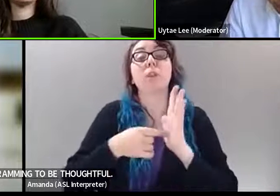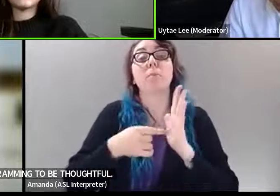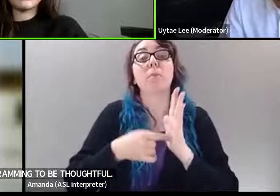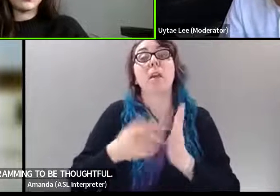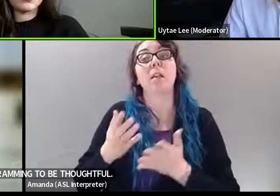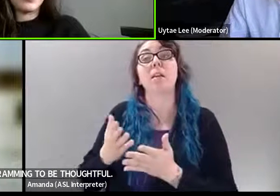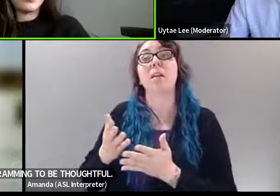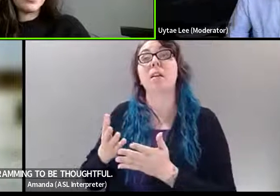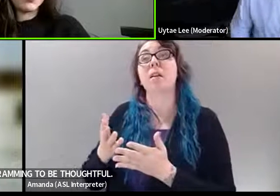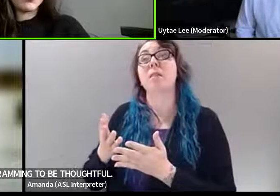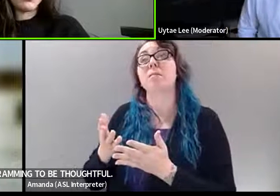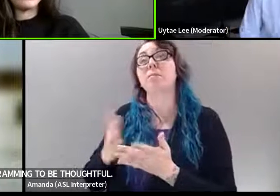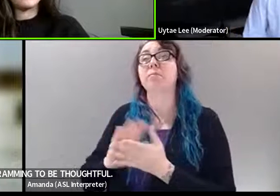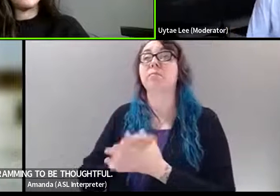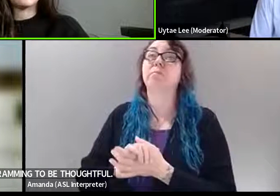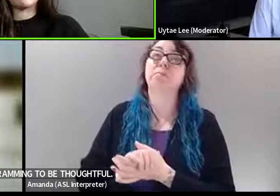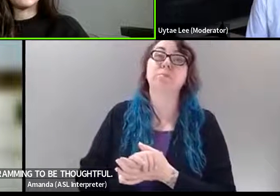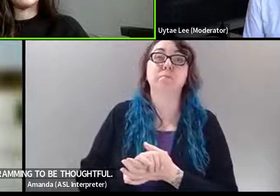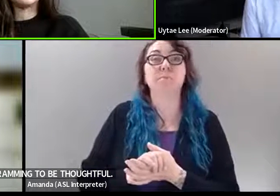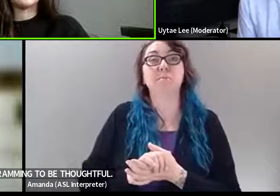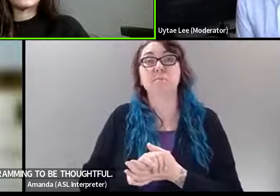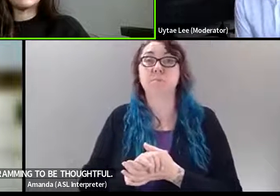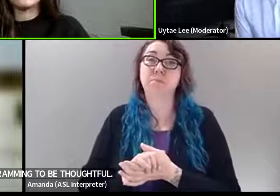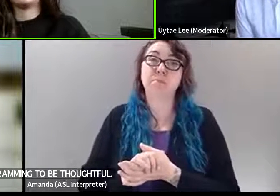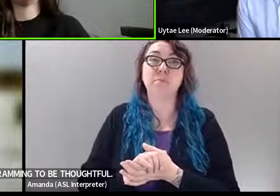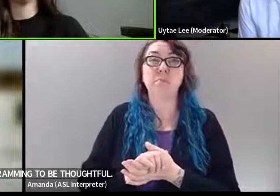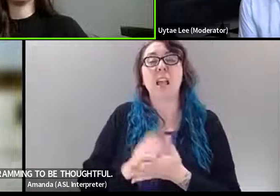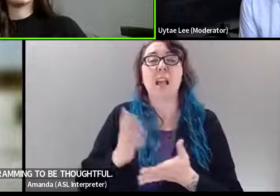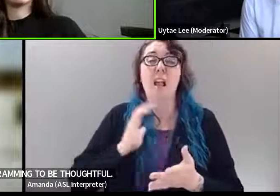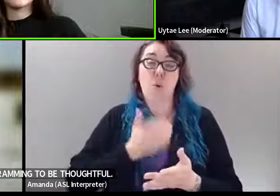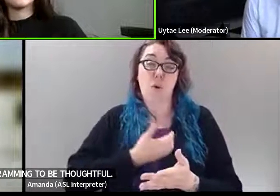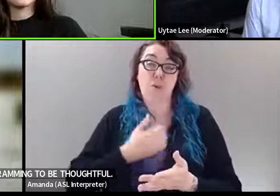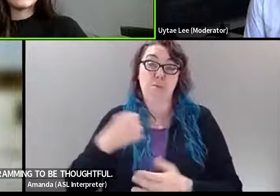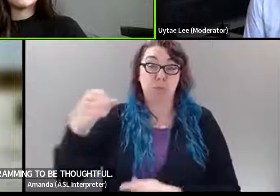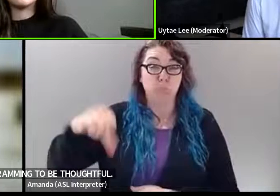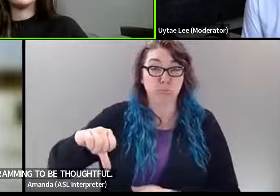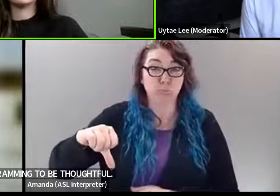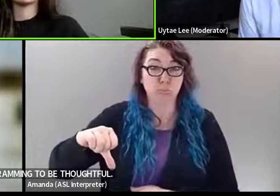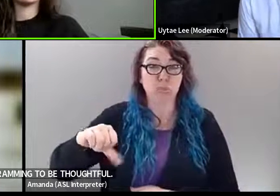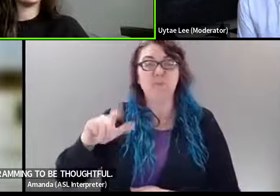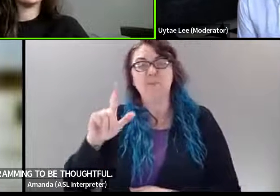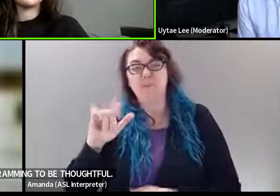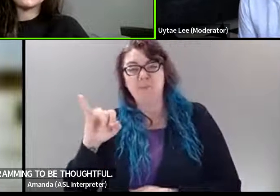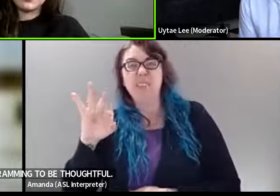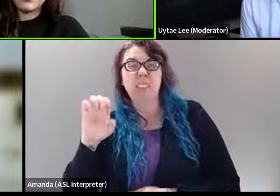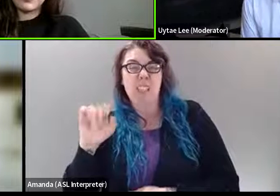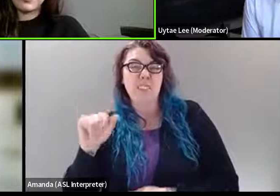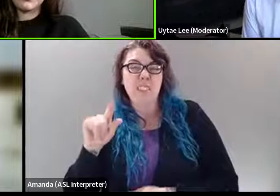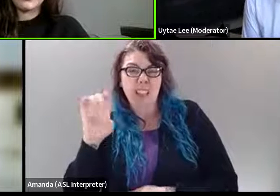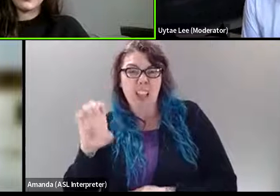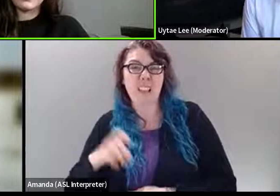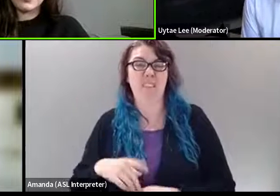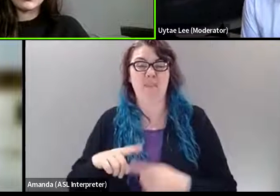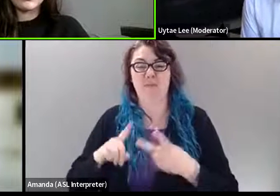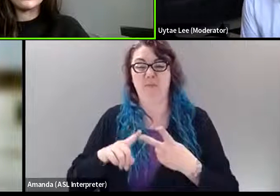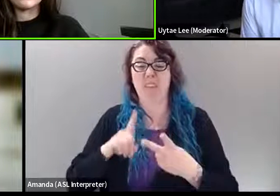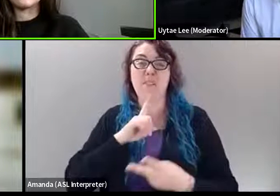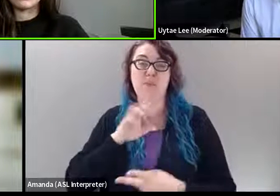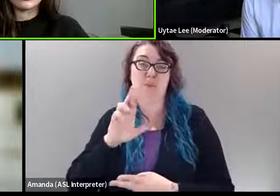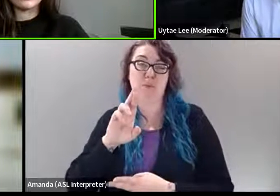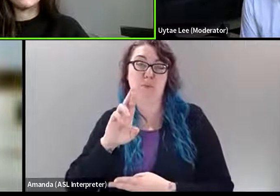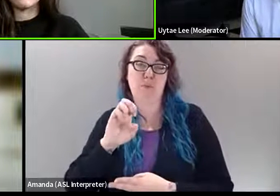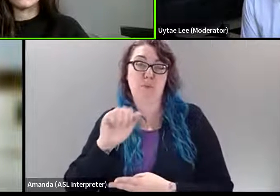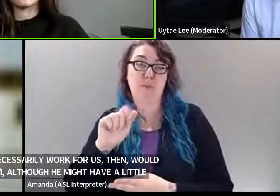maybe semi-similar to Adam, although I think he might have a little more flexibility. Lifestyle and reality, we certainly could not do Keeping Up with the